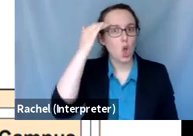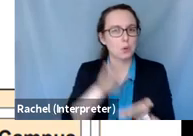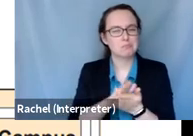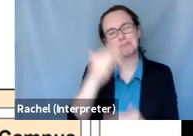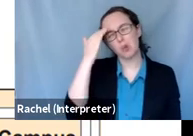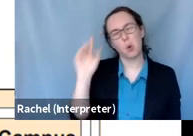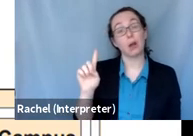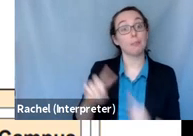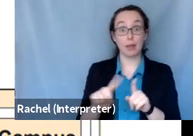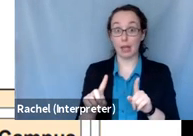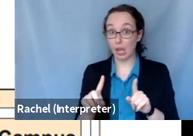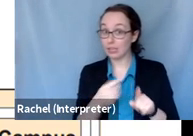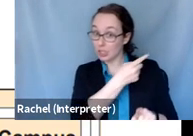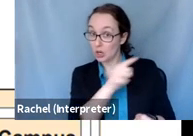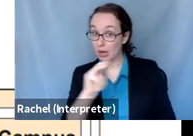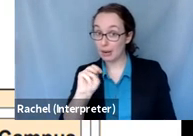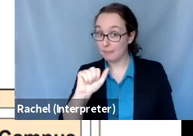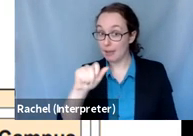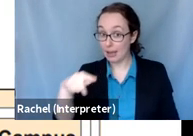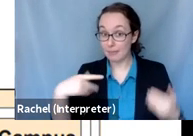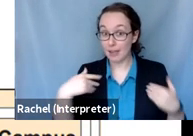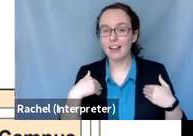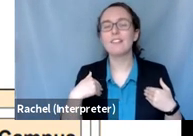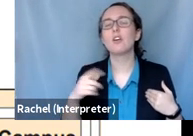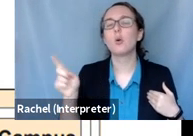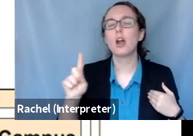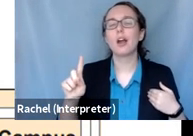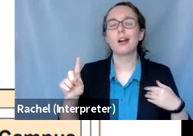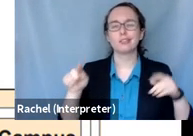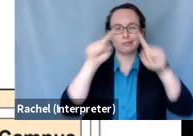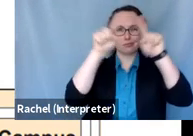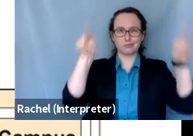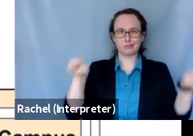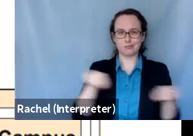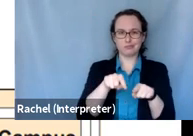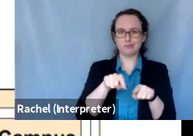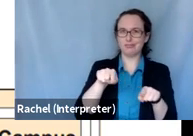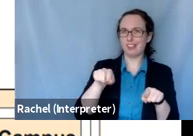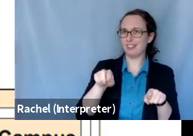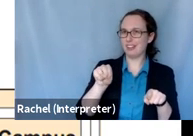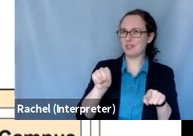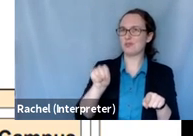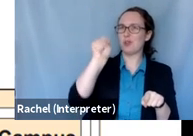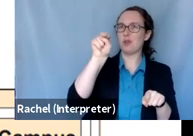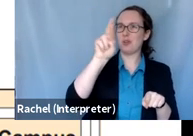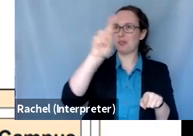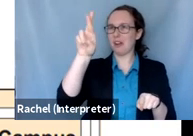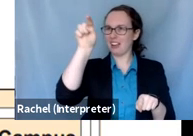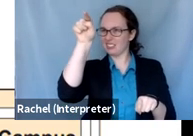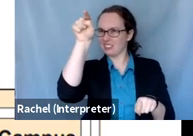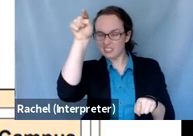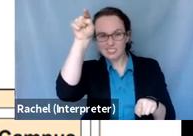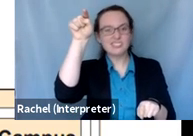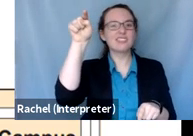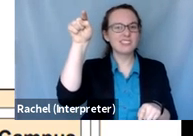back right quadrant in the, probably the northeast side of the campus, if you will, closest to the gym and tennis